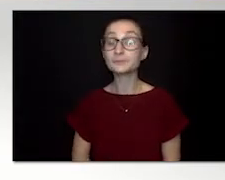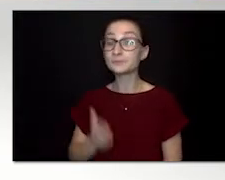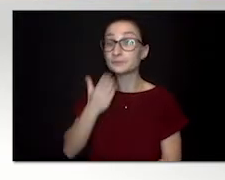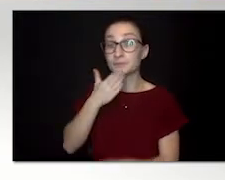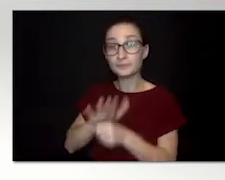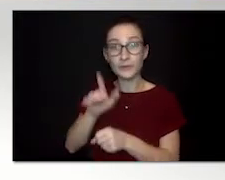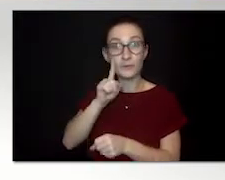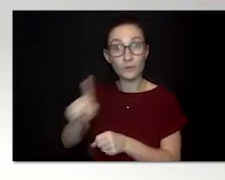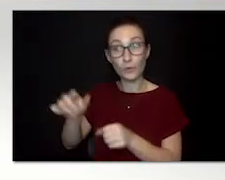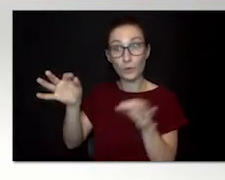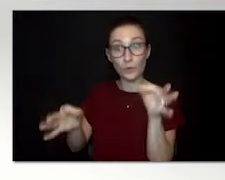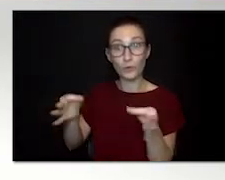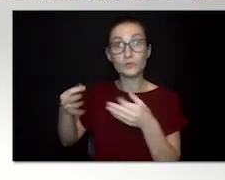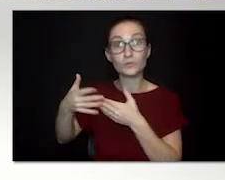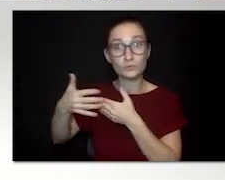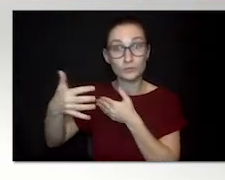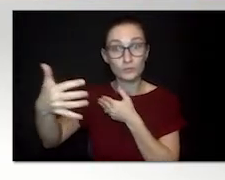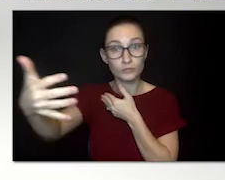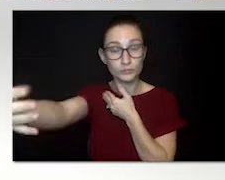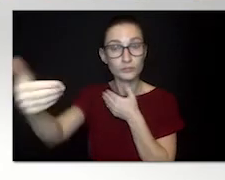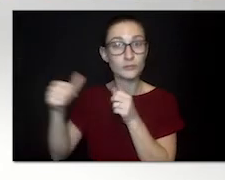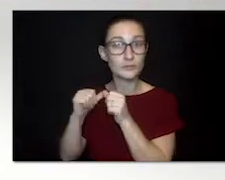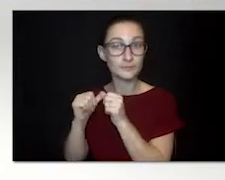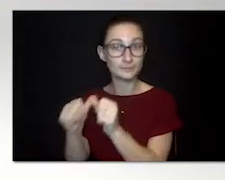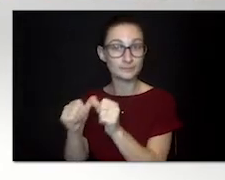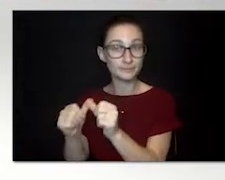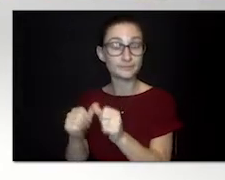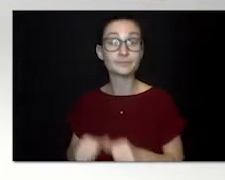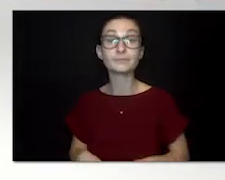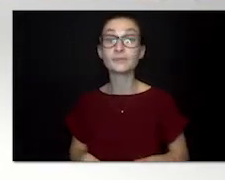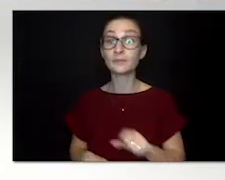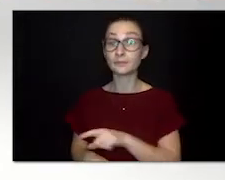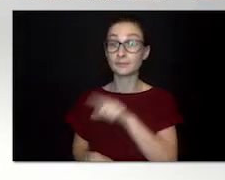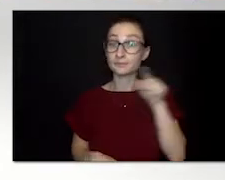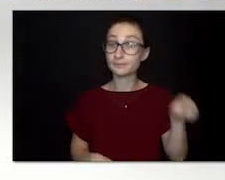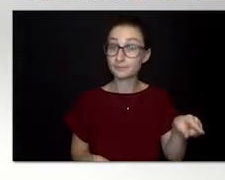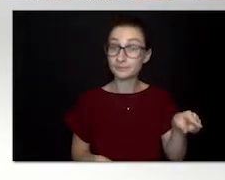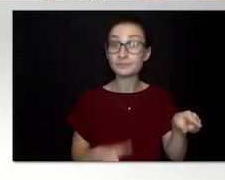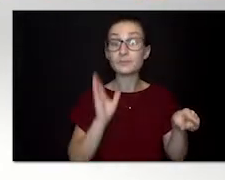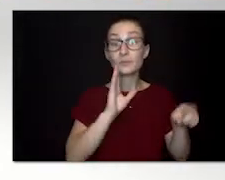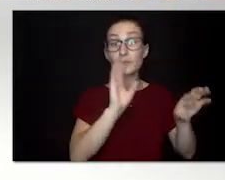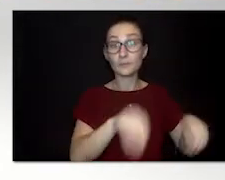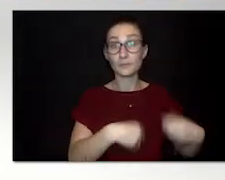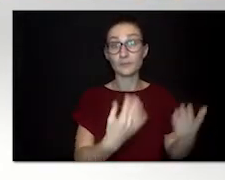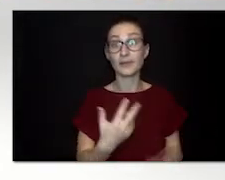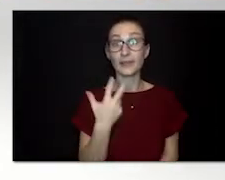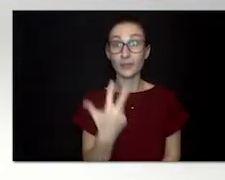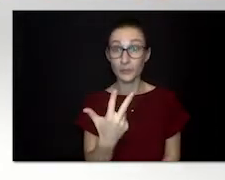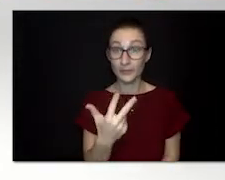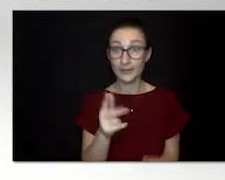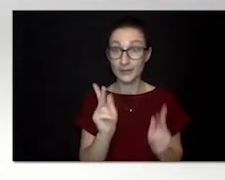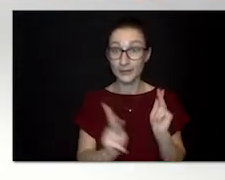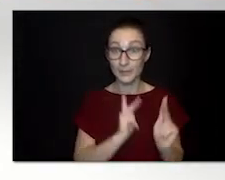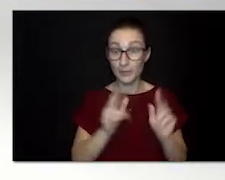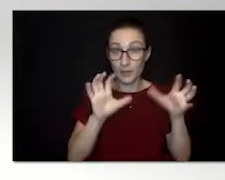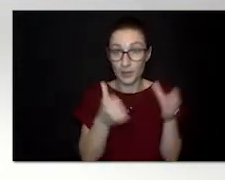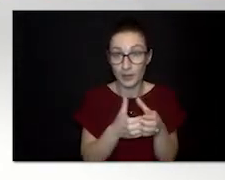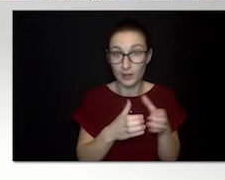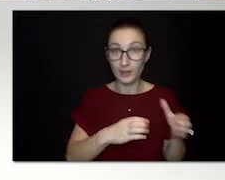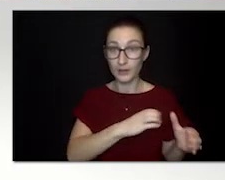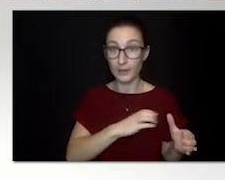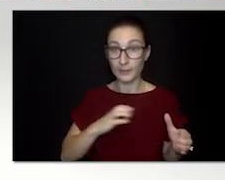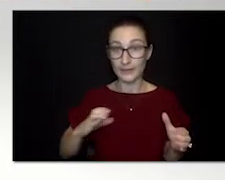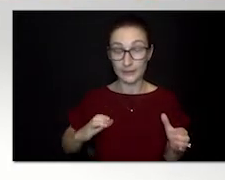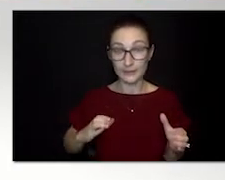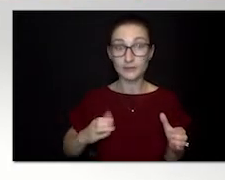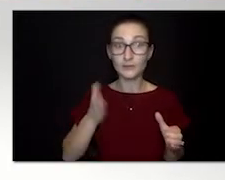that is sufficient for the courts to move forward. For the other type of guardianship, they will actually appoint a 3-person committee.